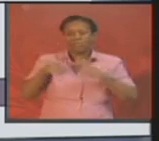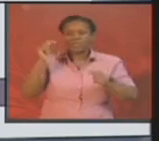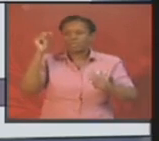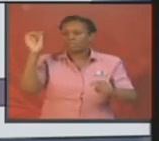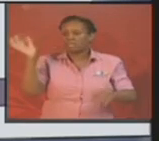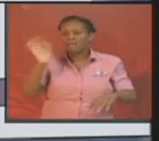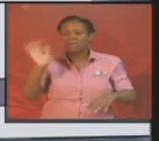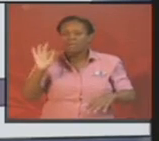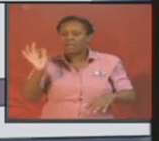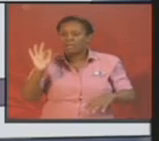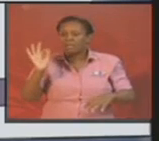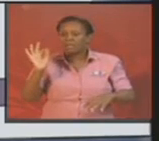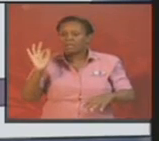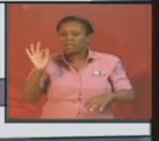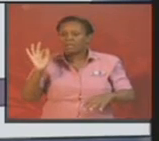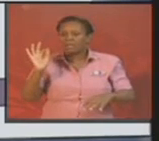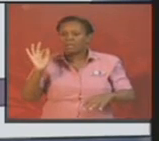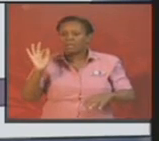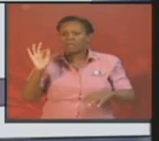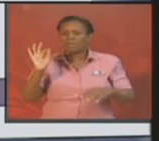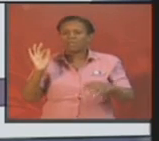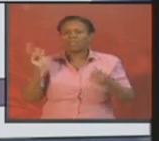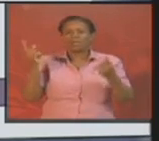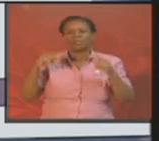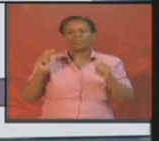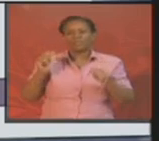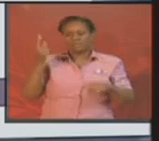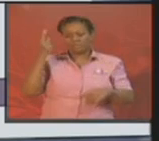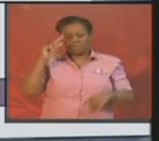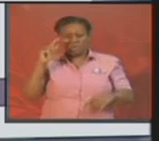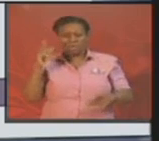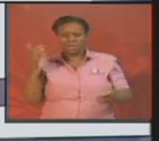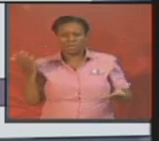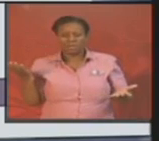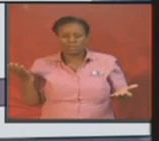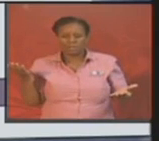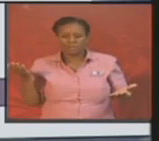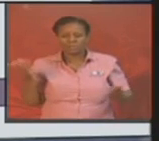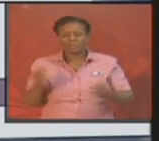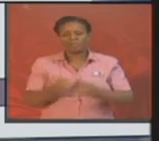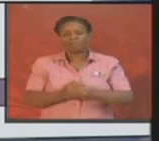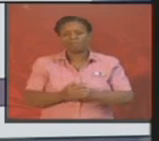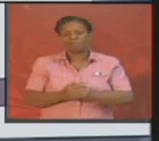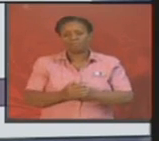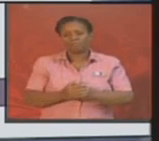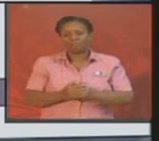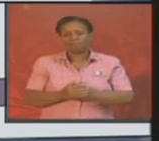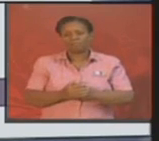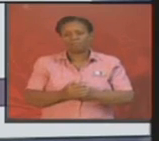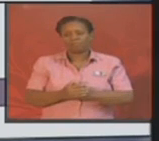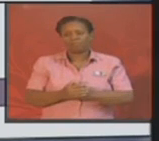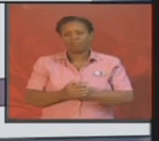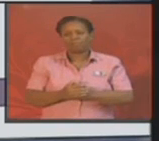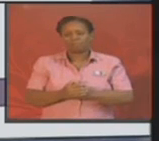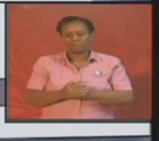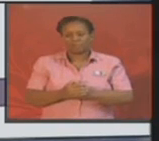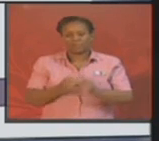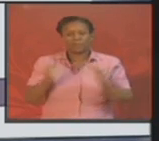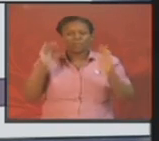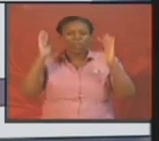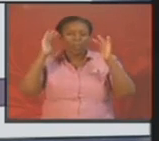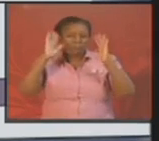or was imported in Trinidad and Tobago thus far. I hope that answers the question.